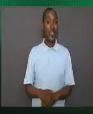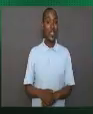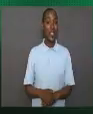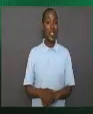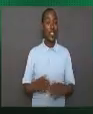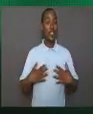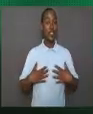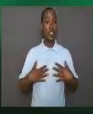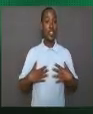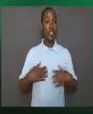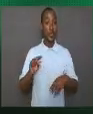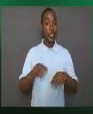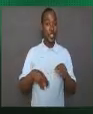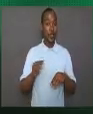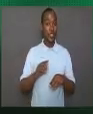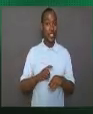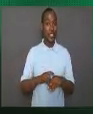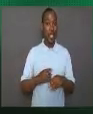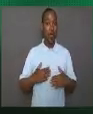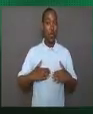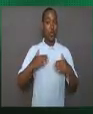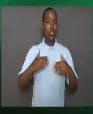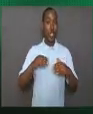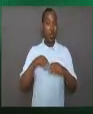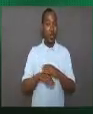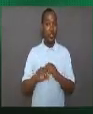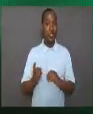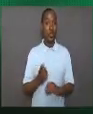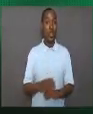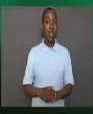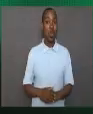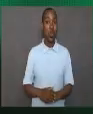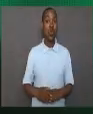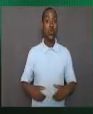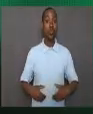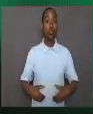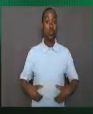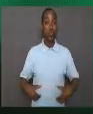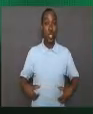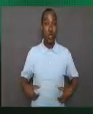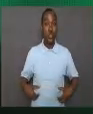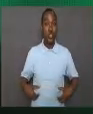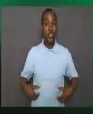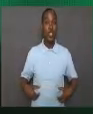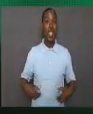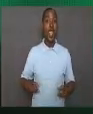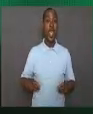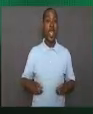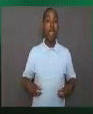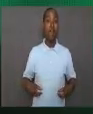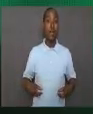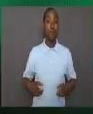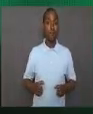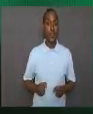ribs move up and out. The muscles of the diaphragm